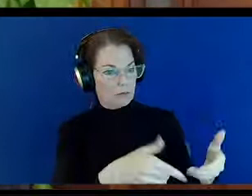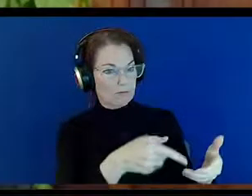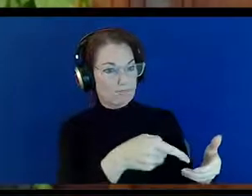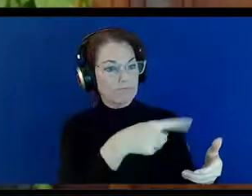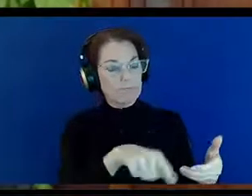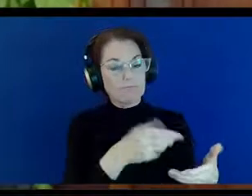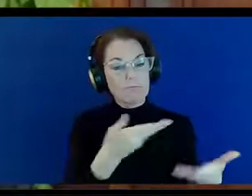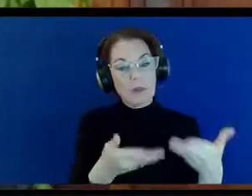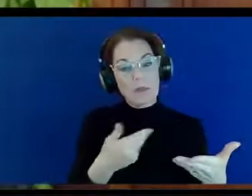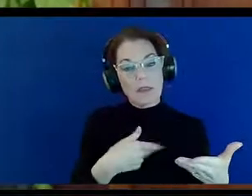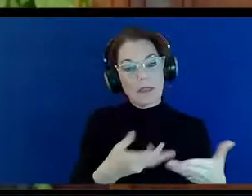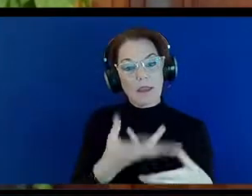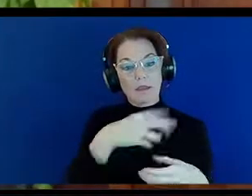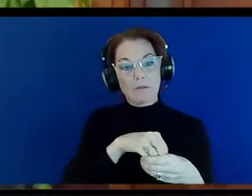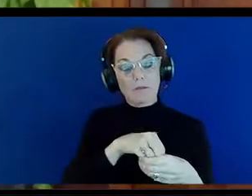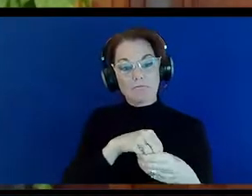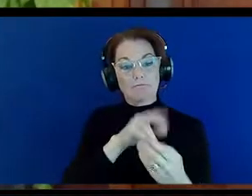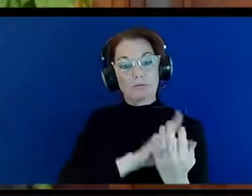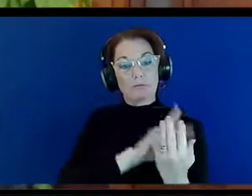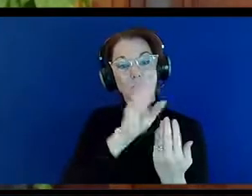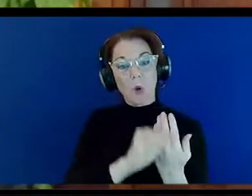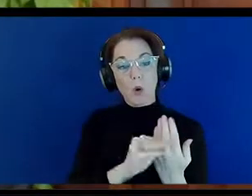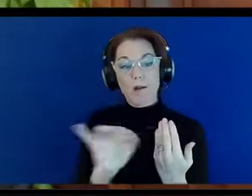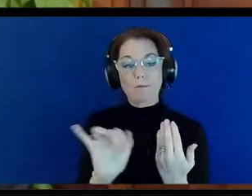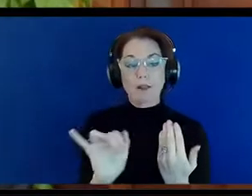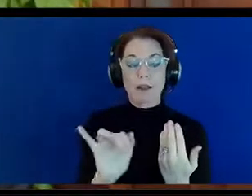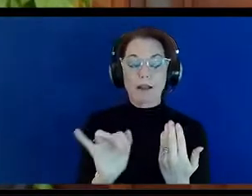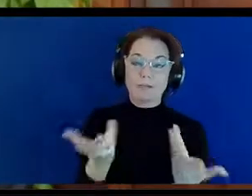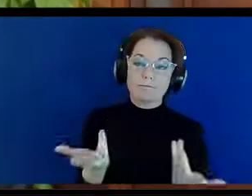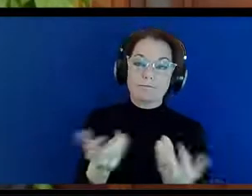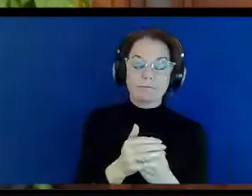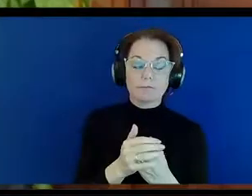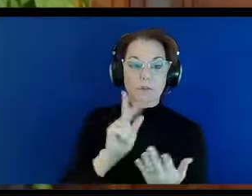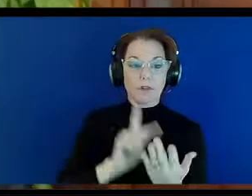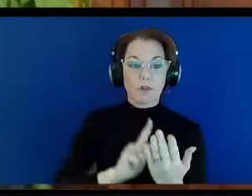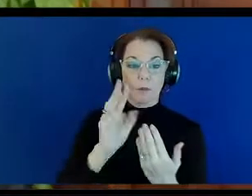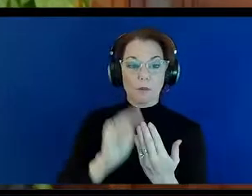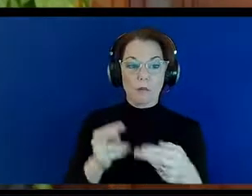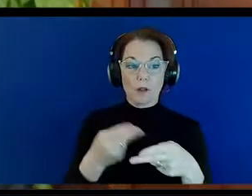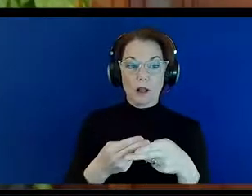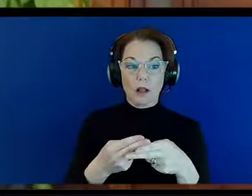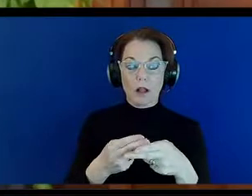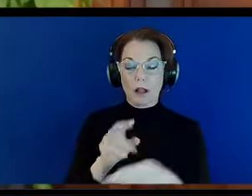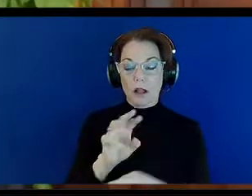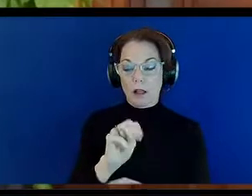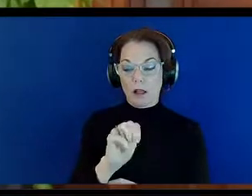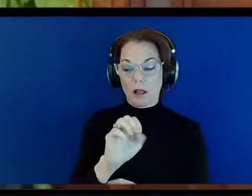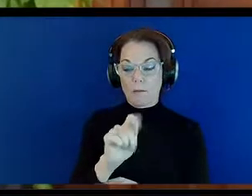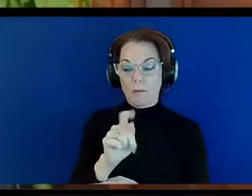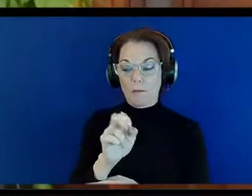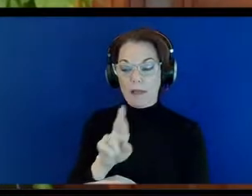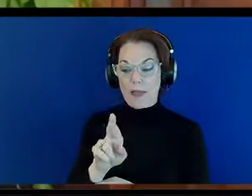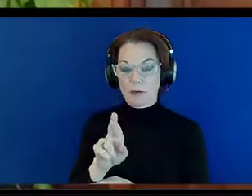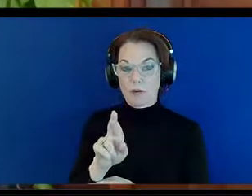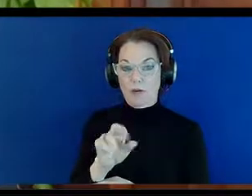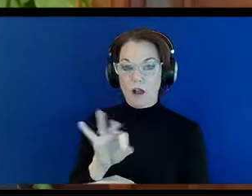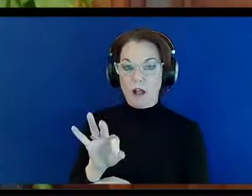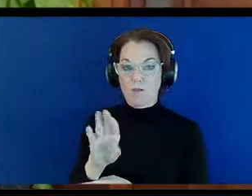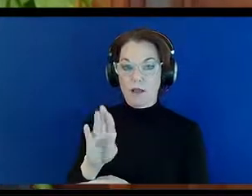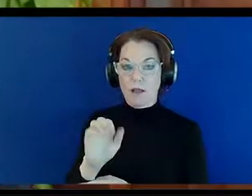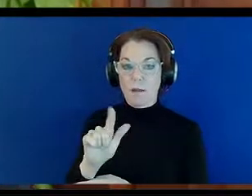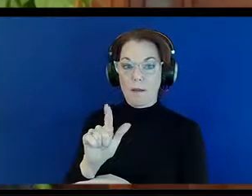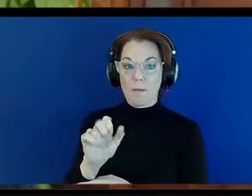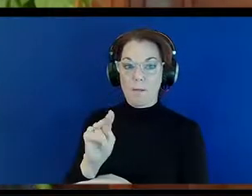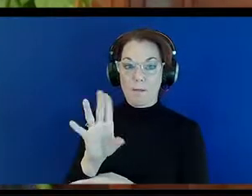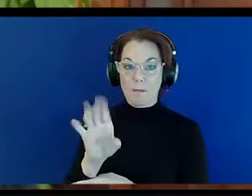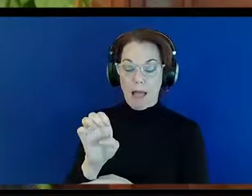example, evidence-based programs like a program called A Matter of Balance, which offers small group